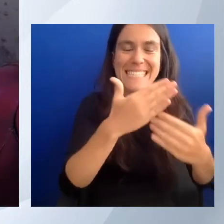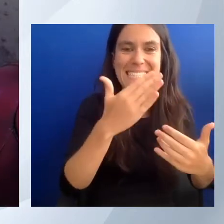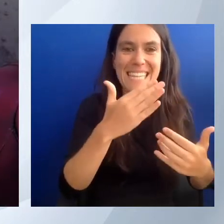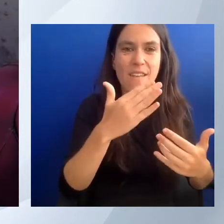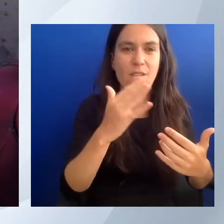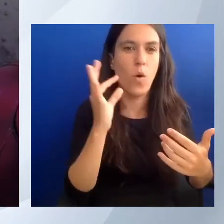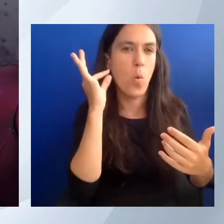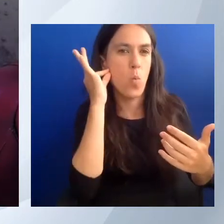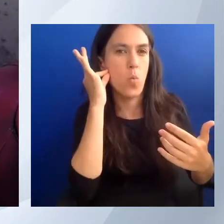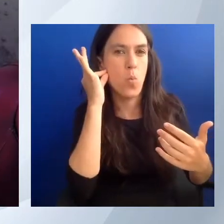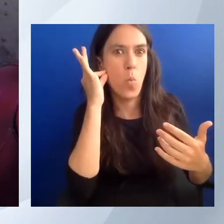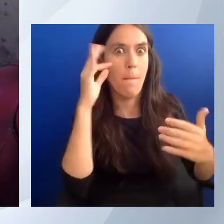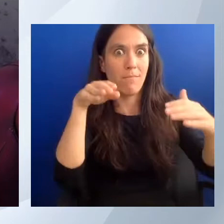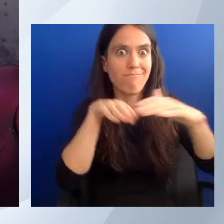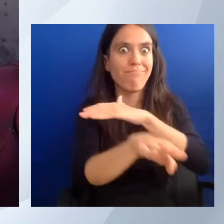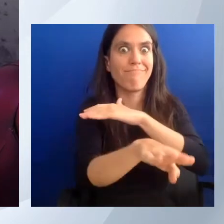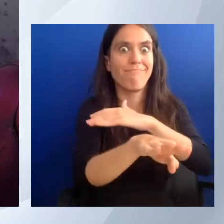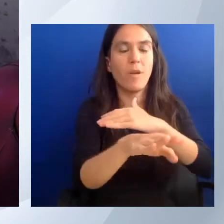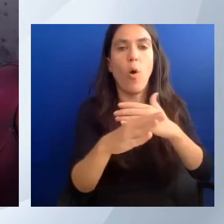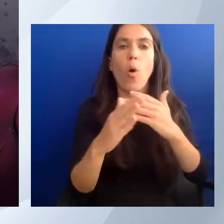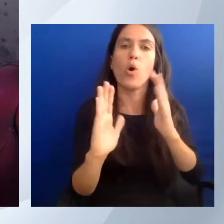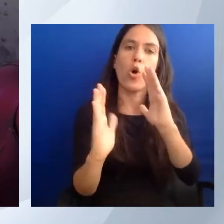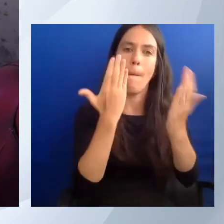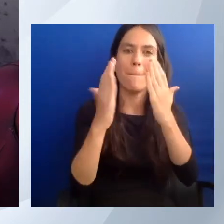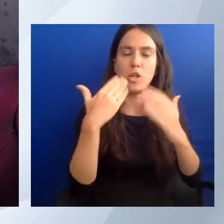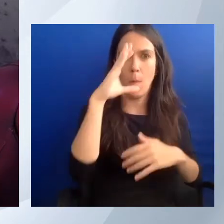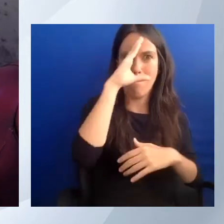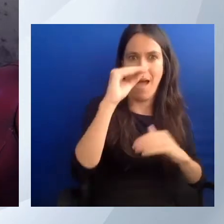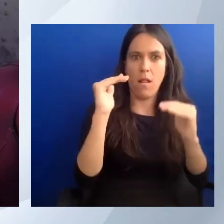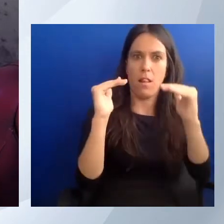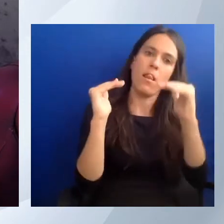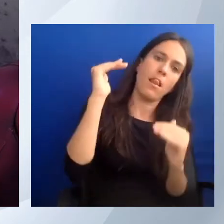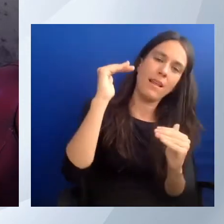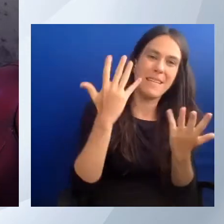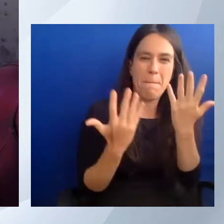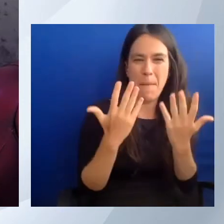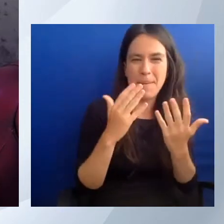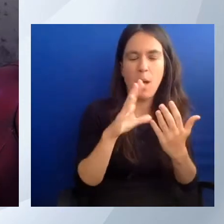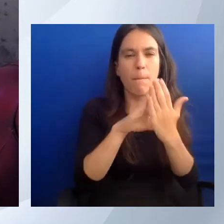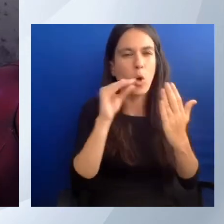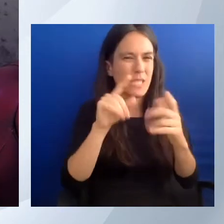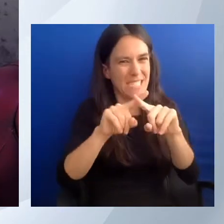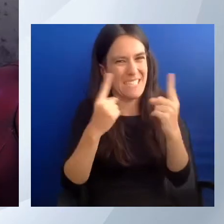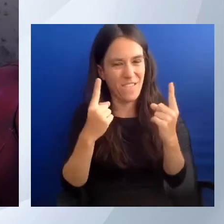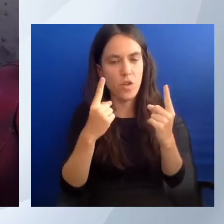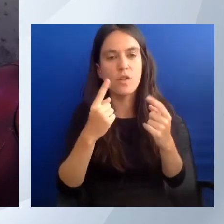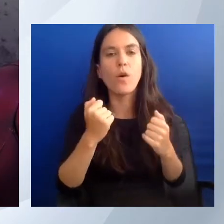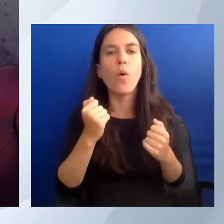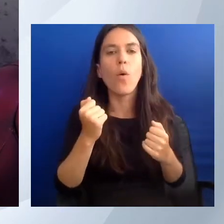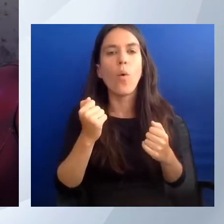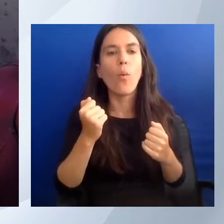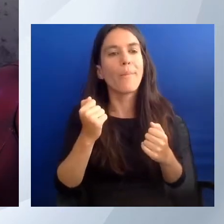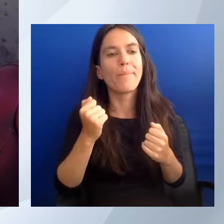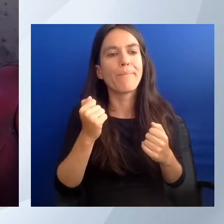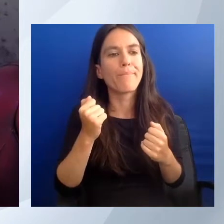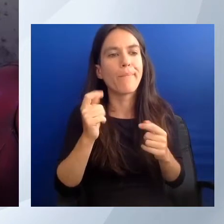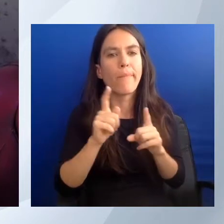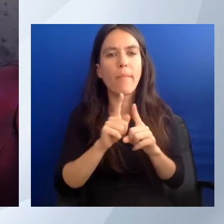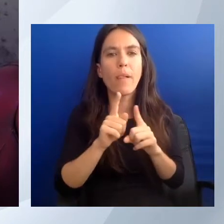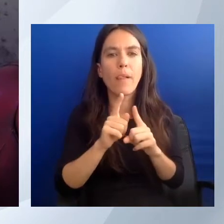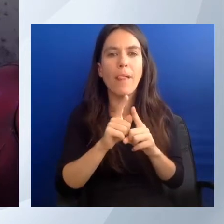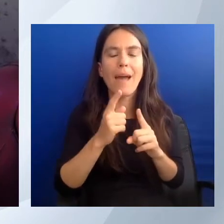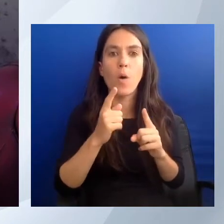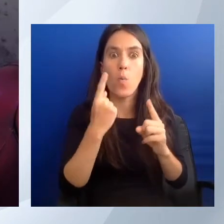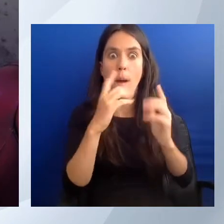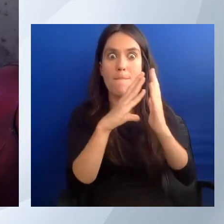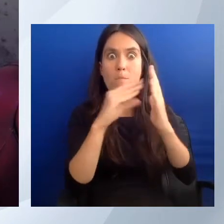men to get a credit card. I've also looked into models that do things like deciding whether a